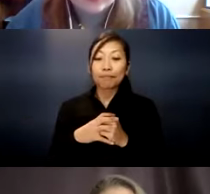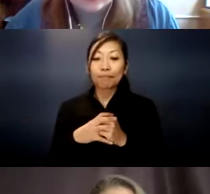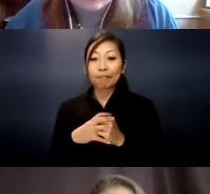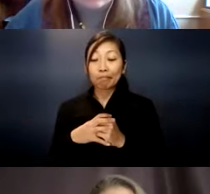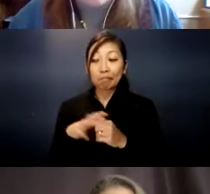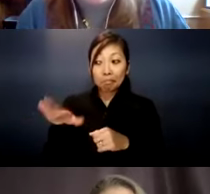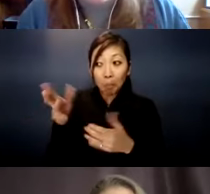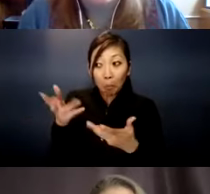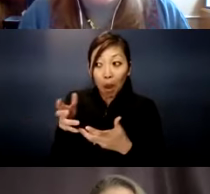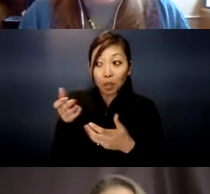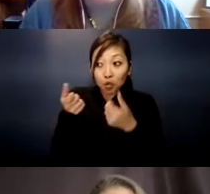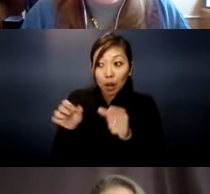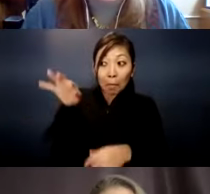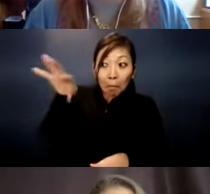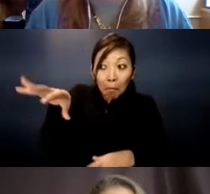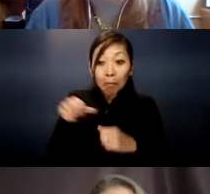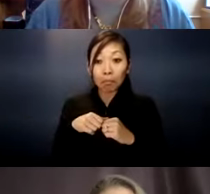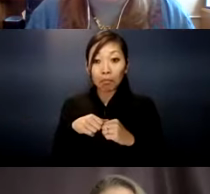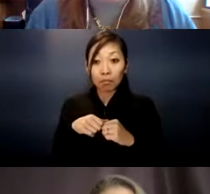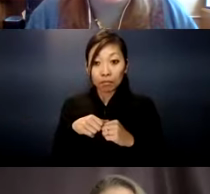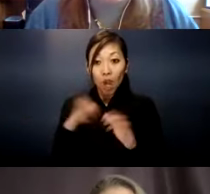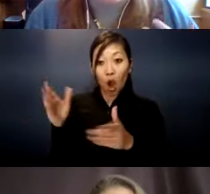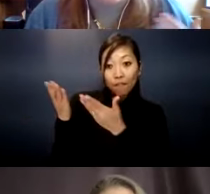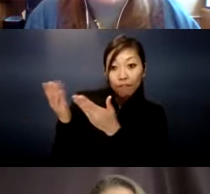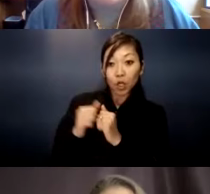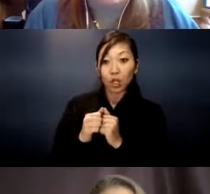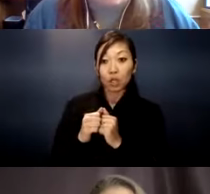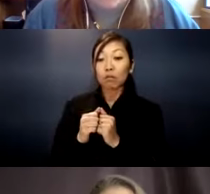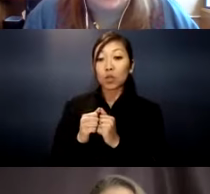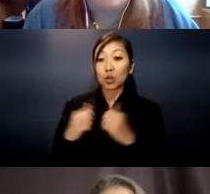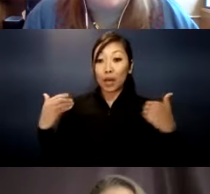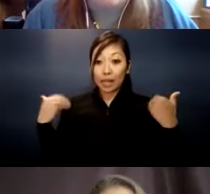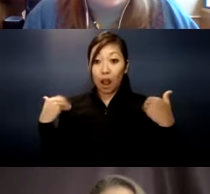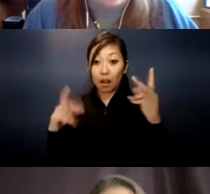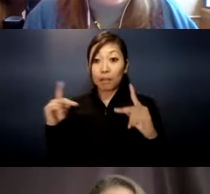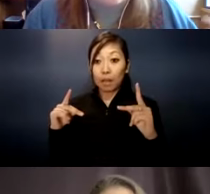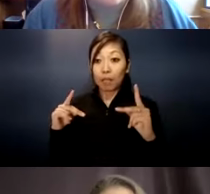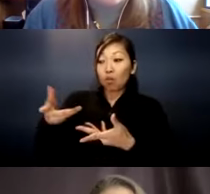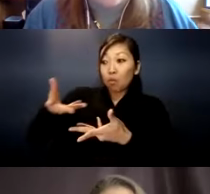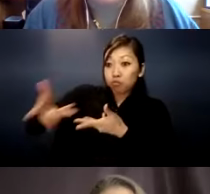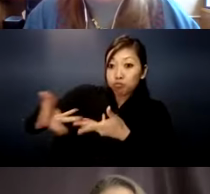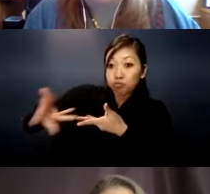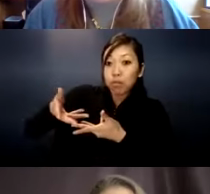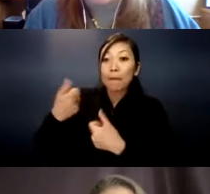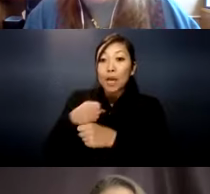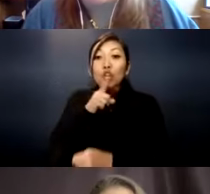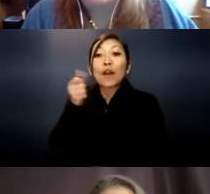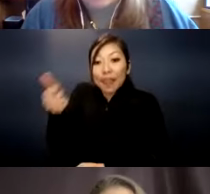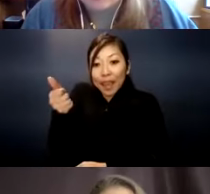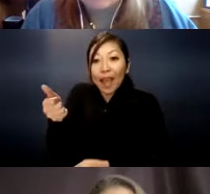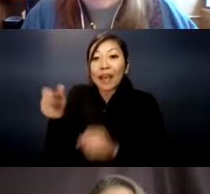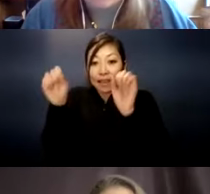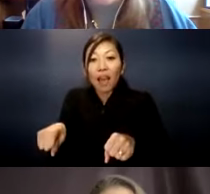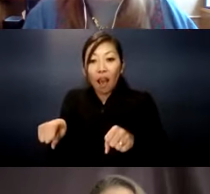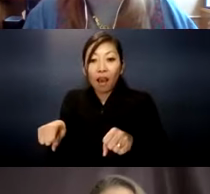trying this thing? Making sure that the young people you love and are working with are agents of change in their